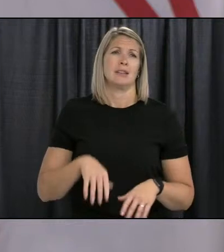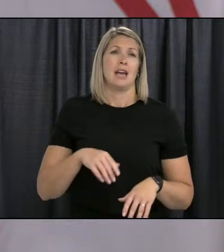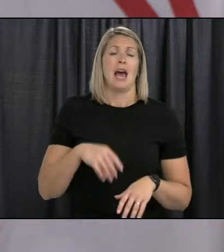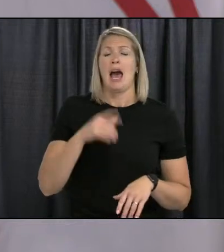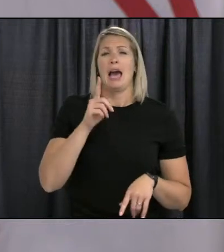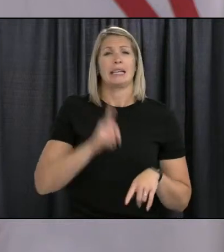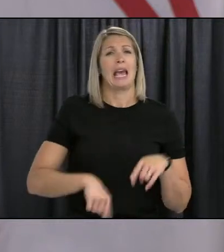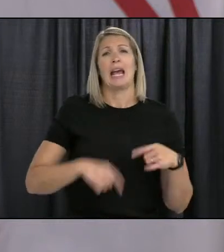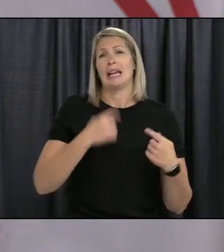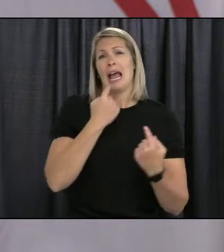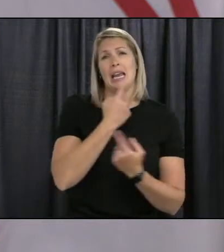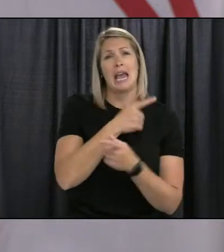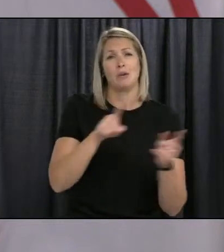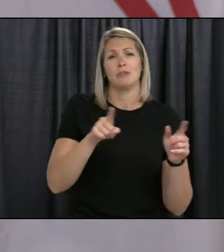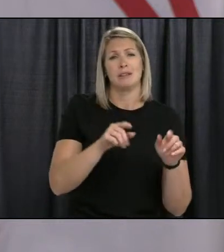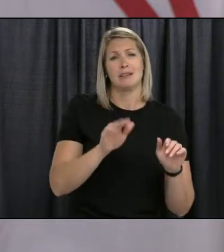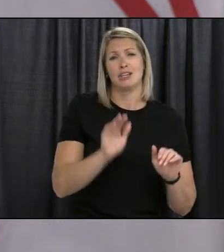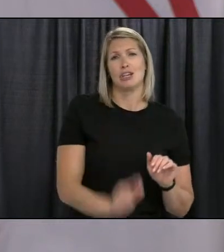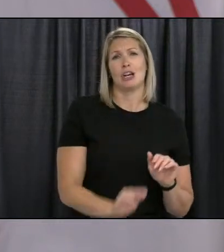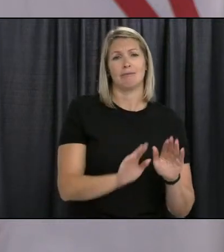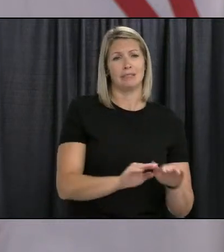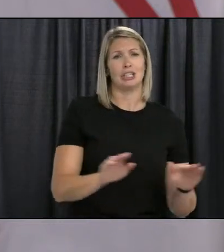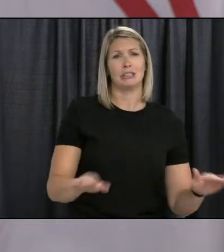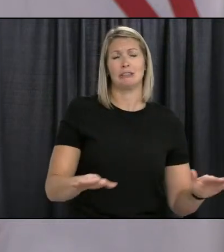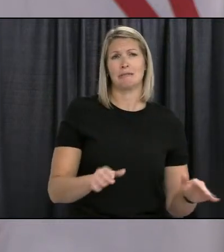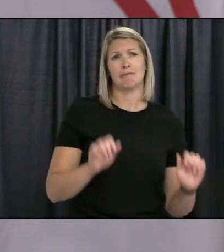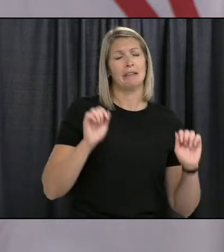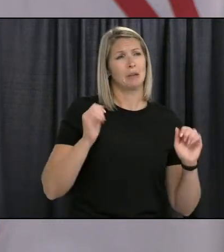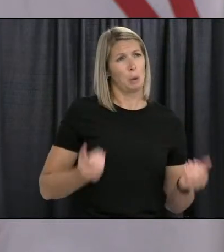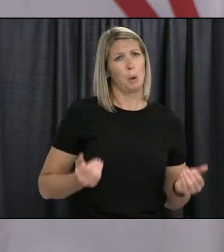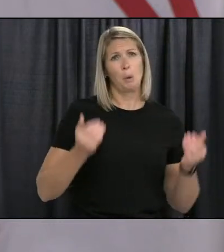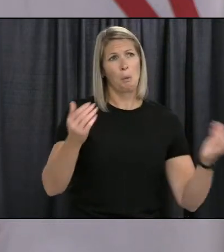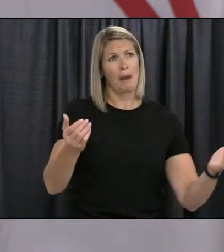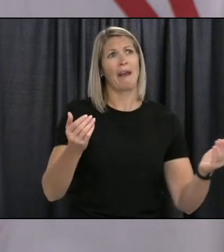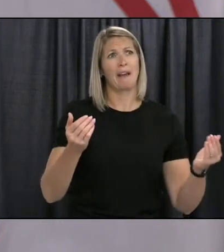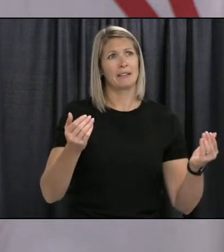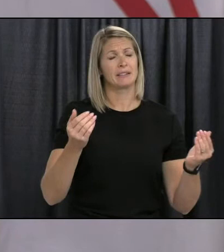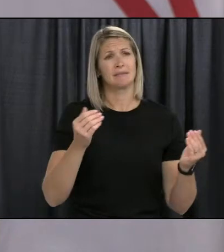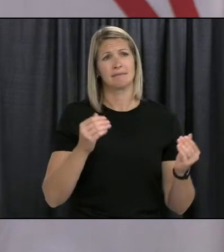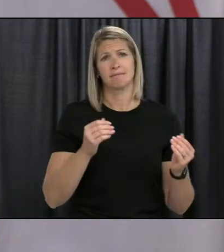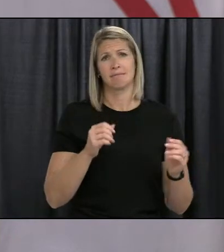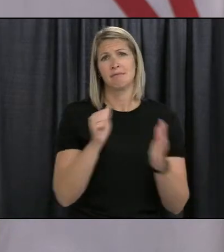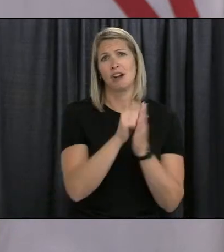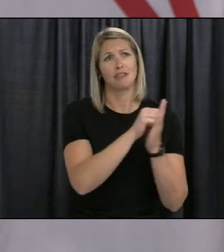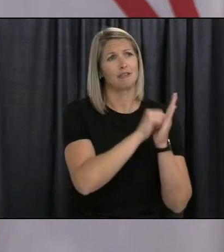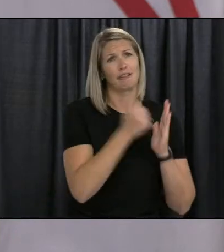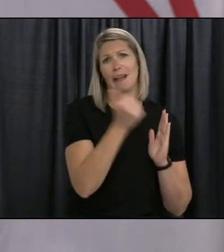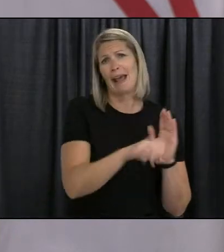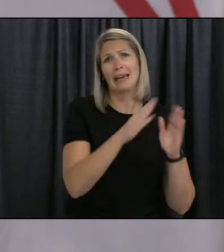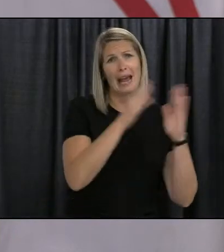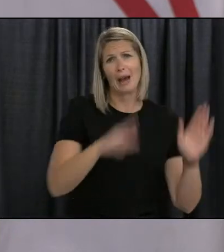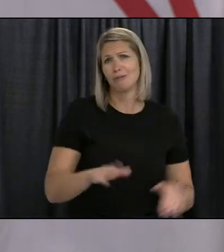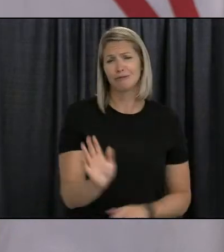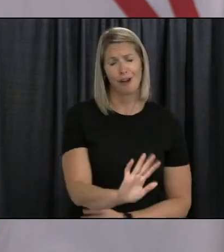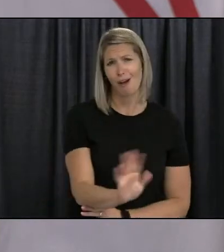I think small kids, obviously, most of us would agree, would have to be watched carefully.